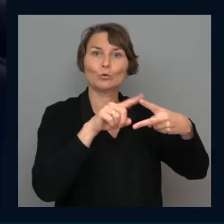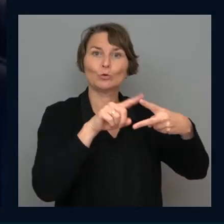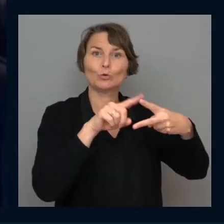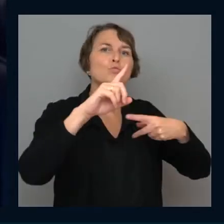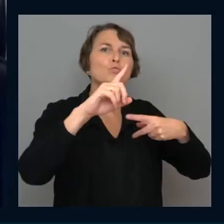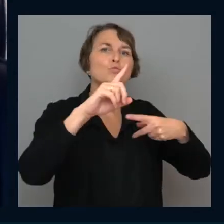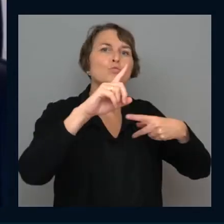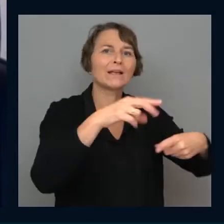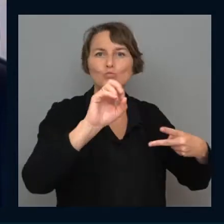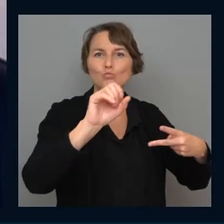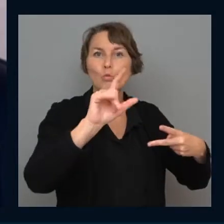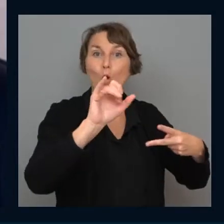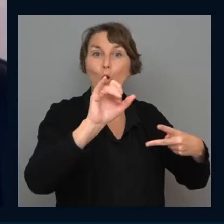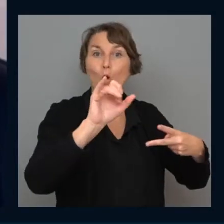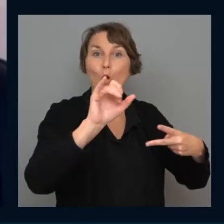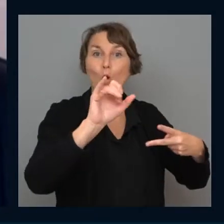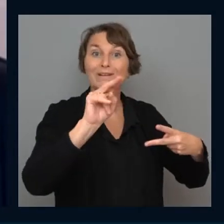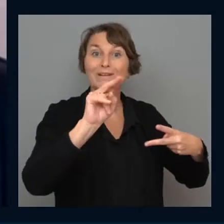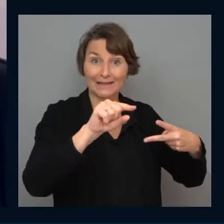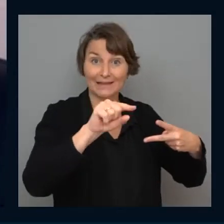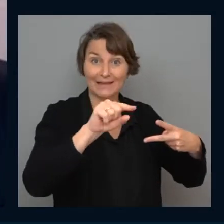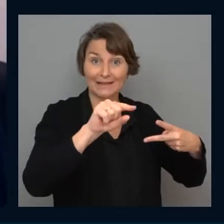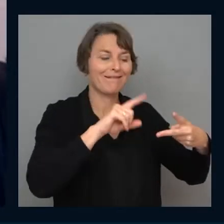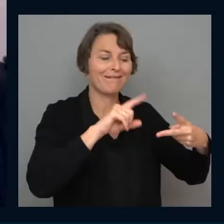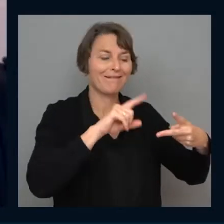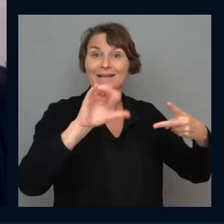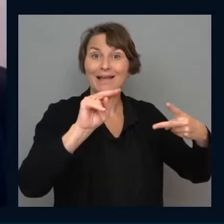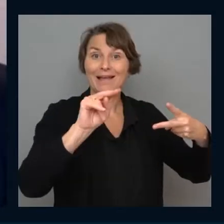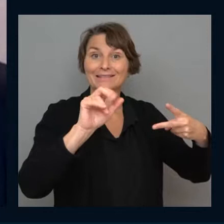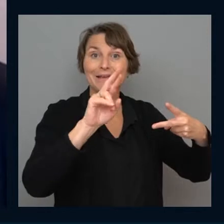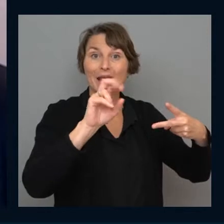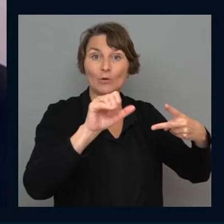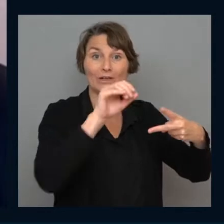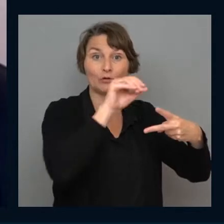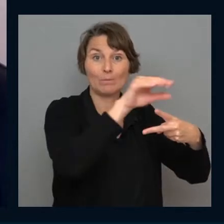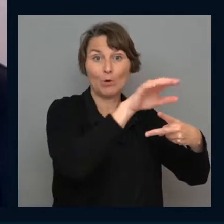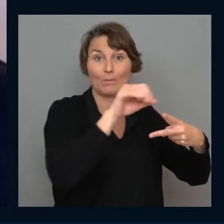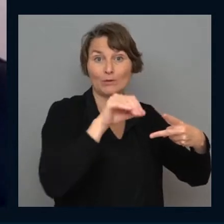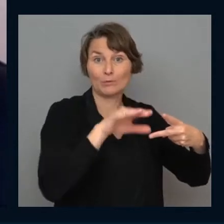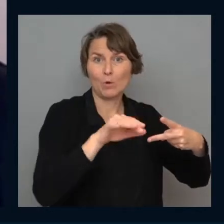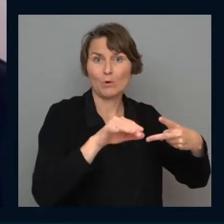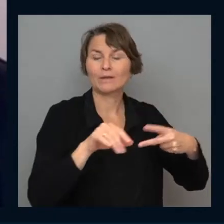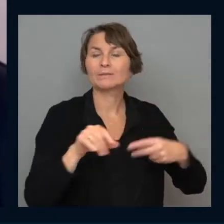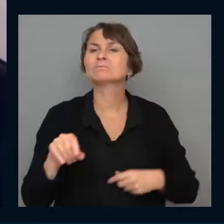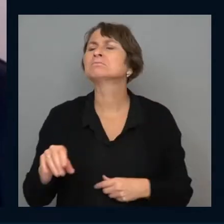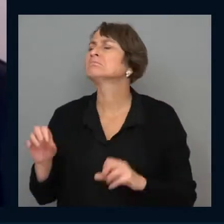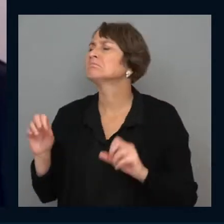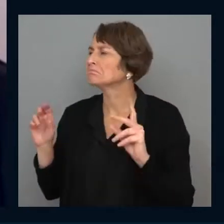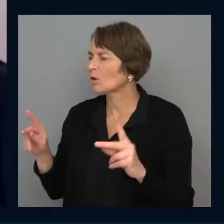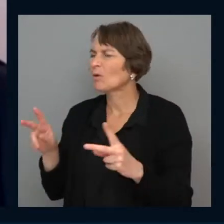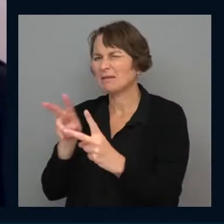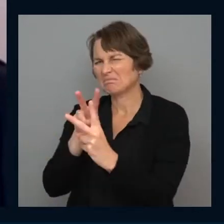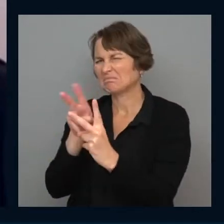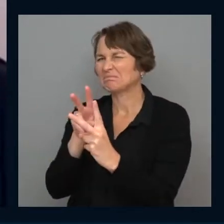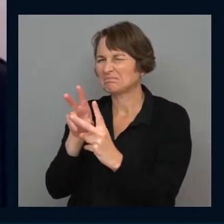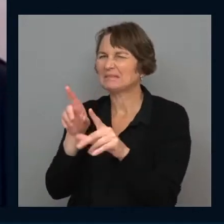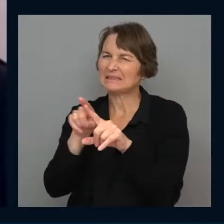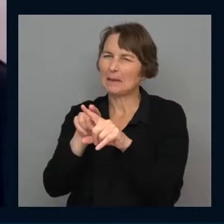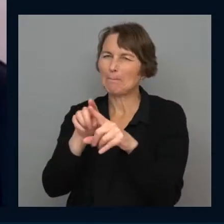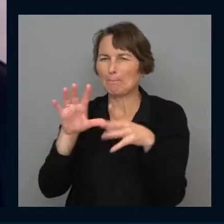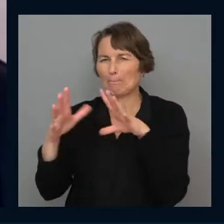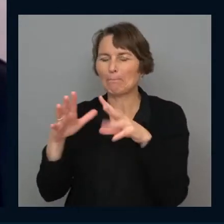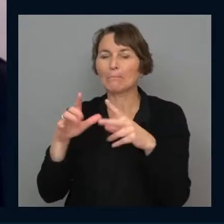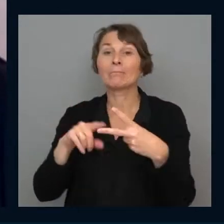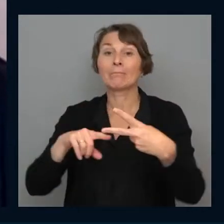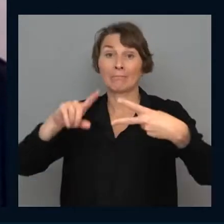So a Cannery deployment, they are quite similar. The technology kind of comes behind it. So a Cannery deployment, you wouldn't